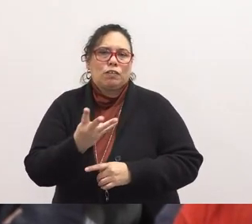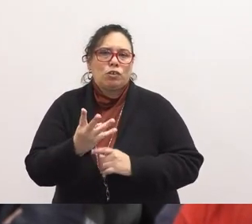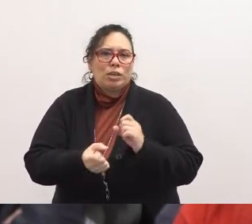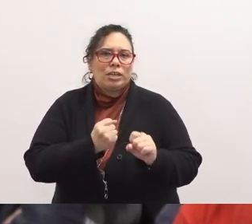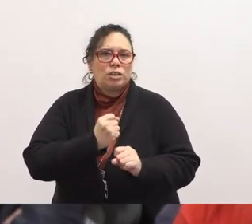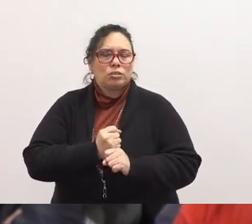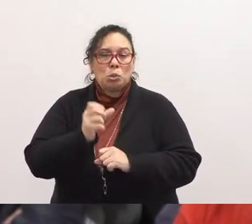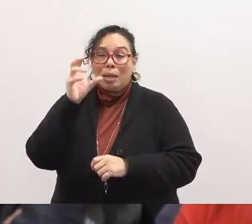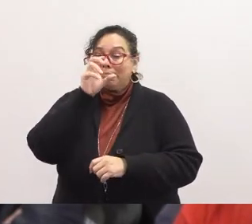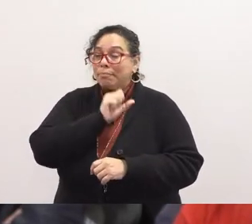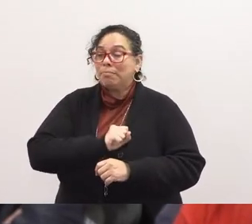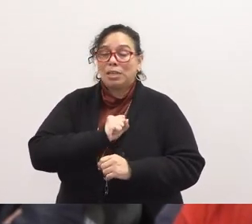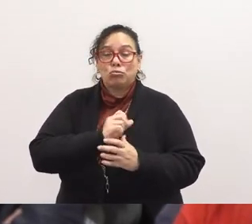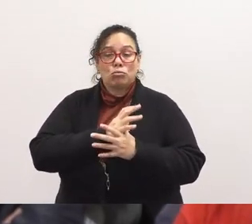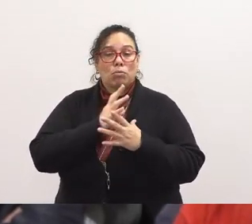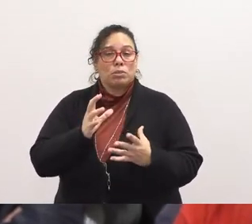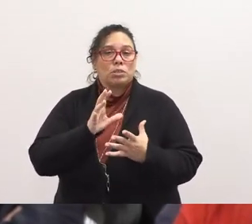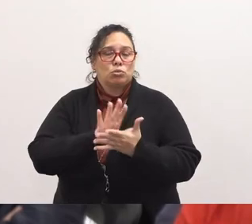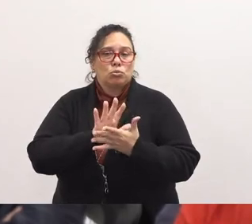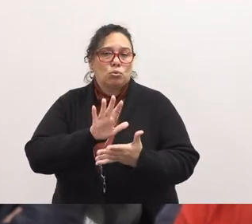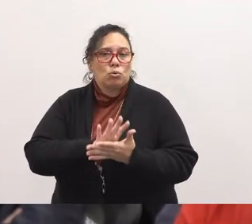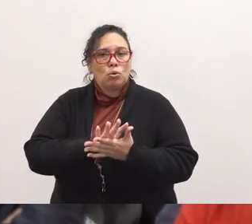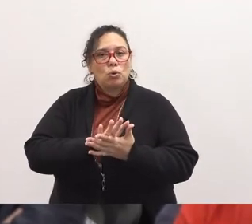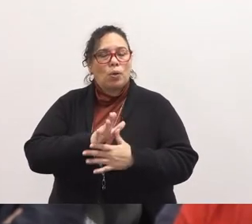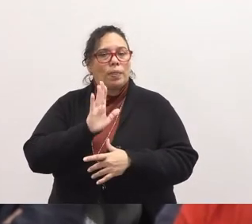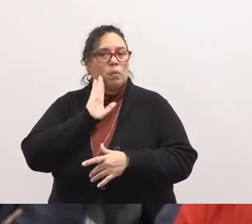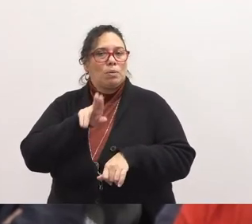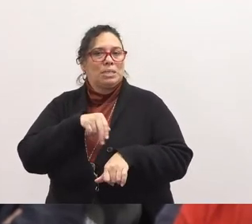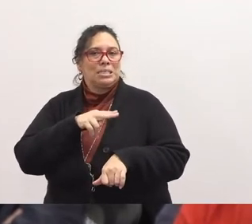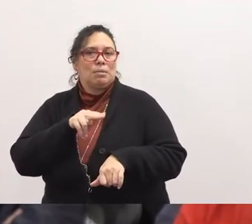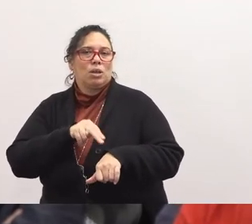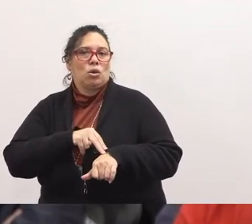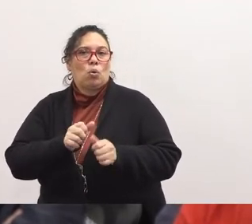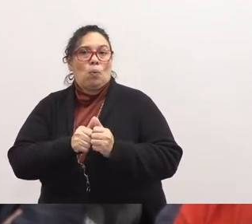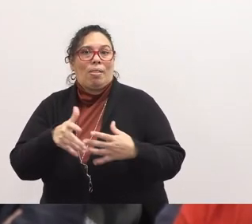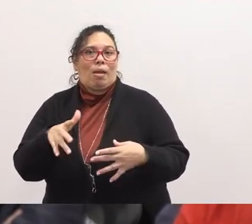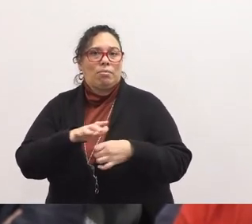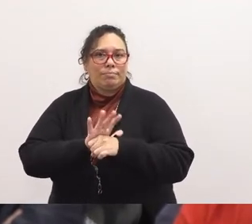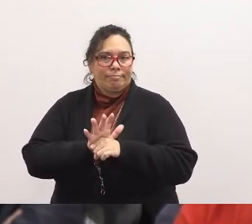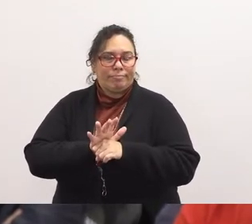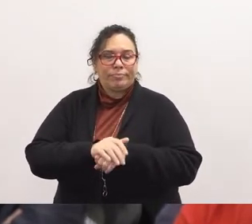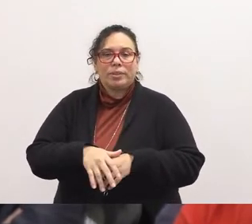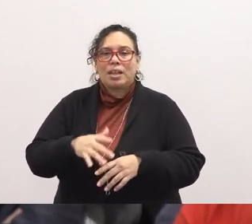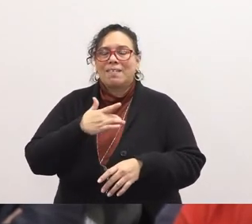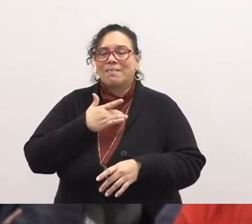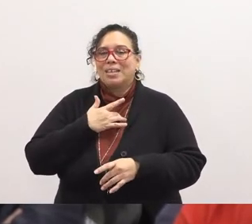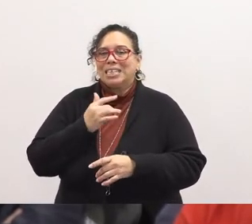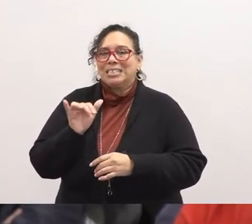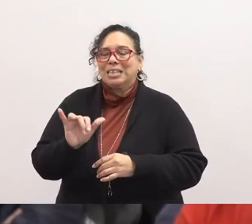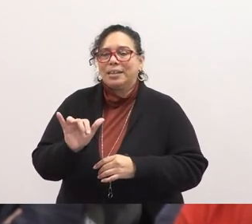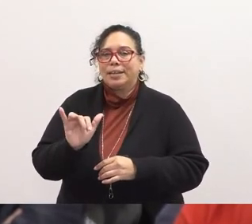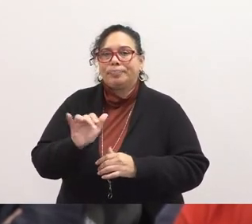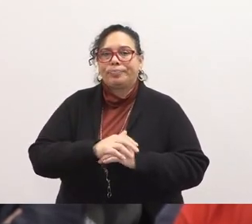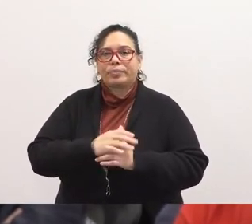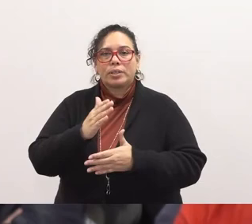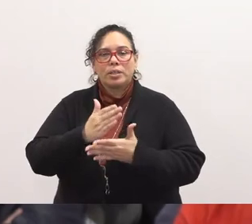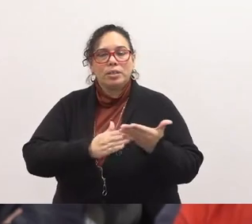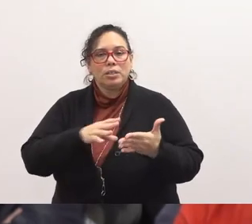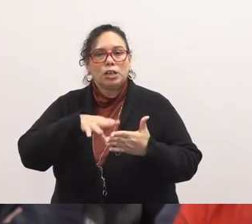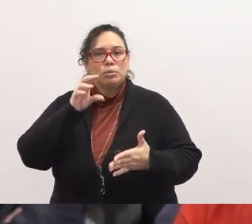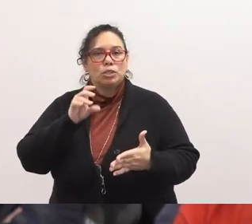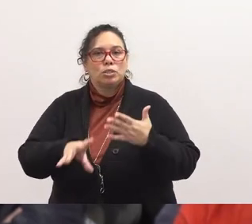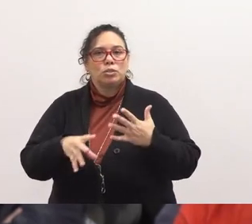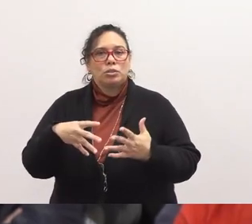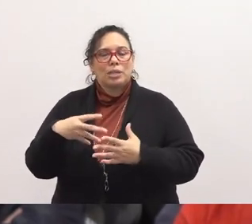school socialization that would have been typical without the pandemic. What it feels like is that some students are coming